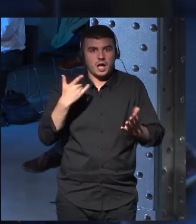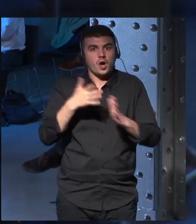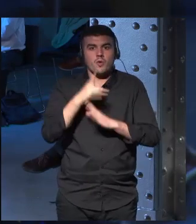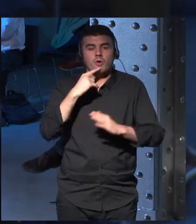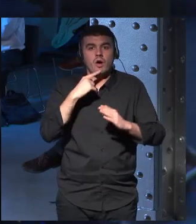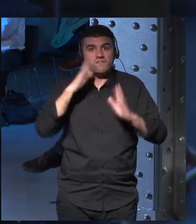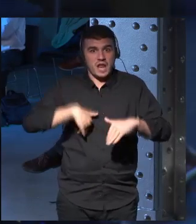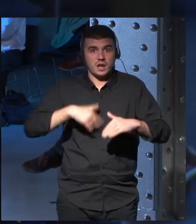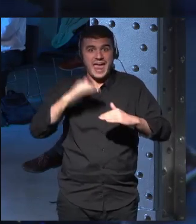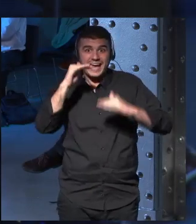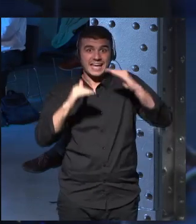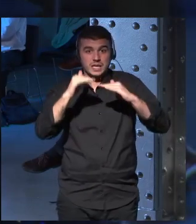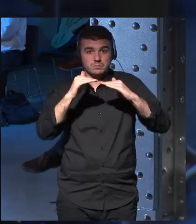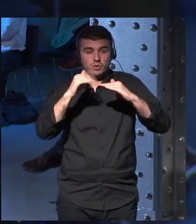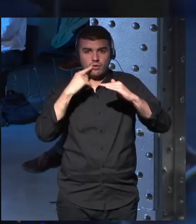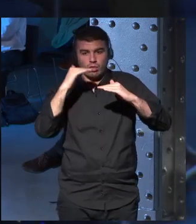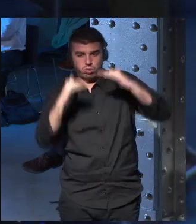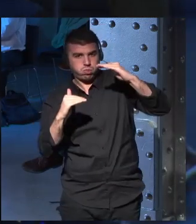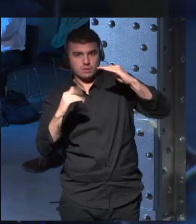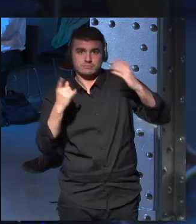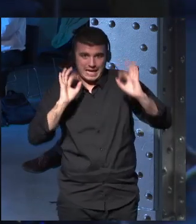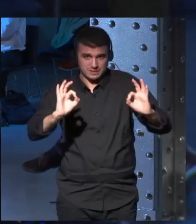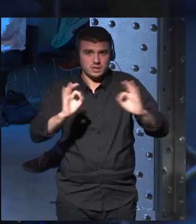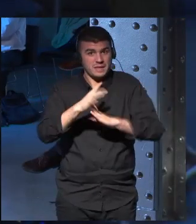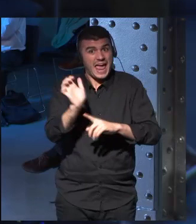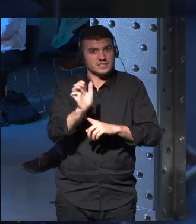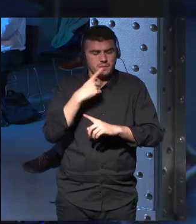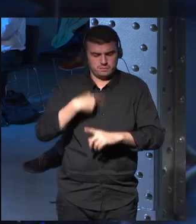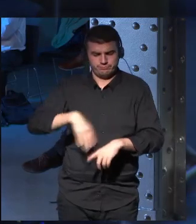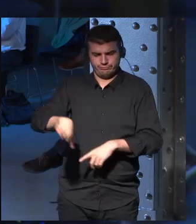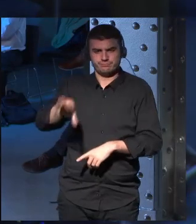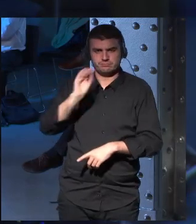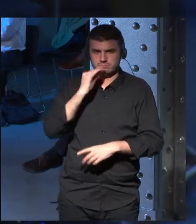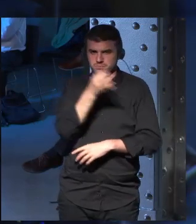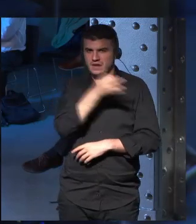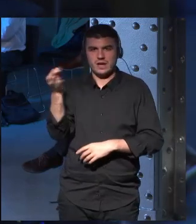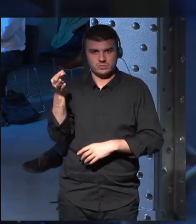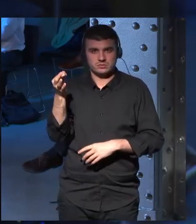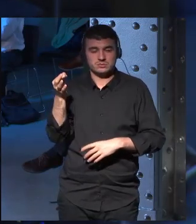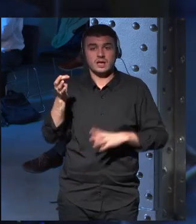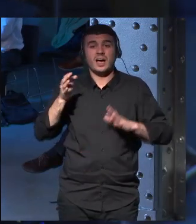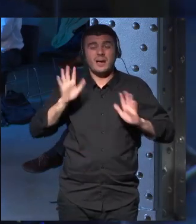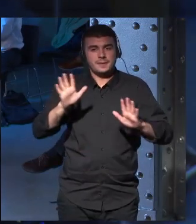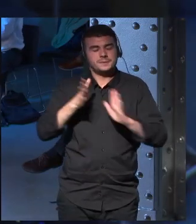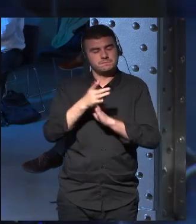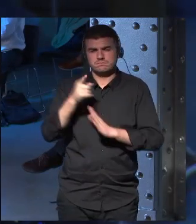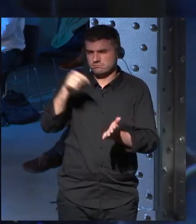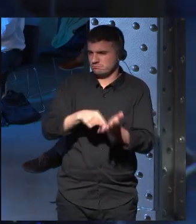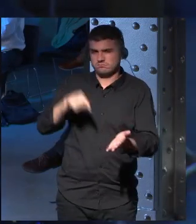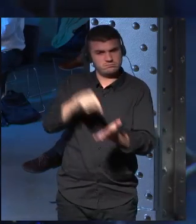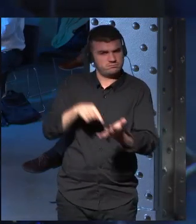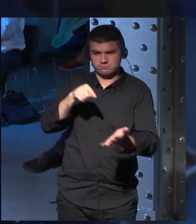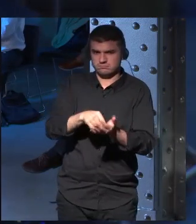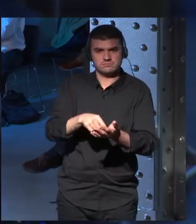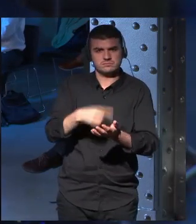Elizabeth herself understands this very well. Nevertheless, she persists in acting in a way